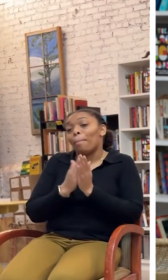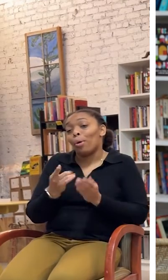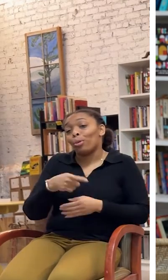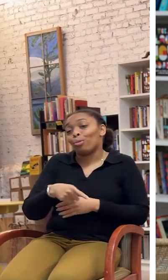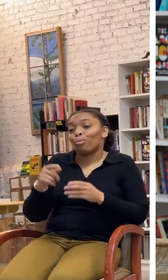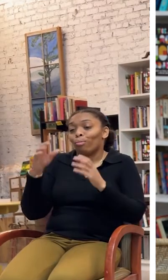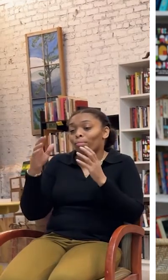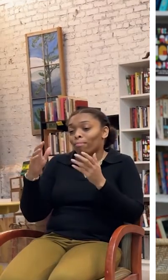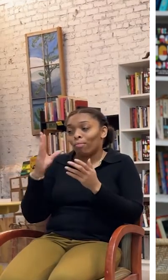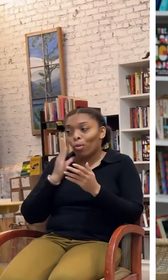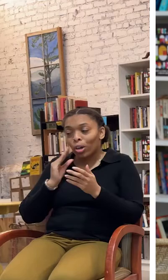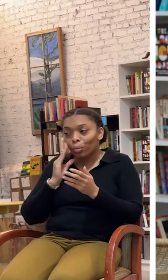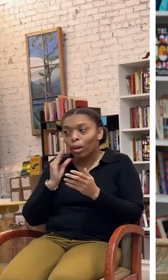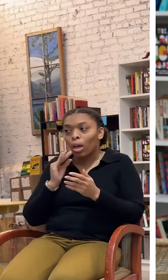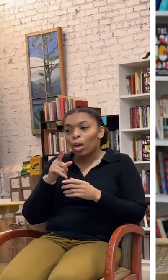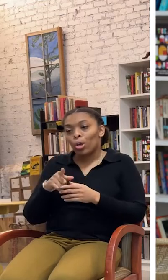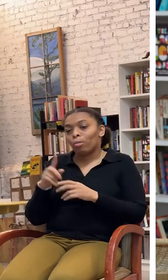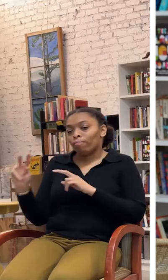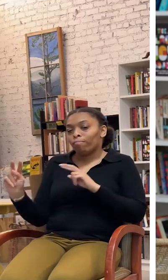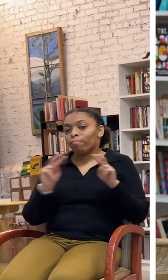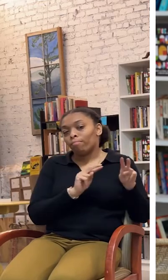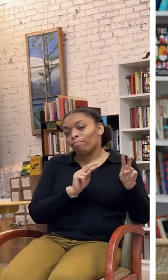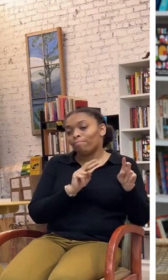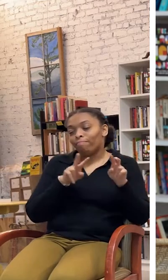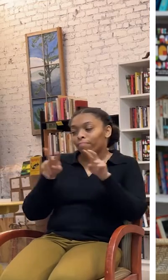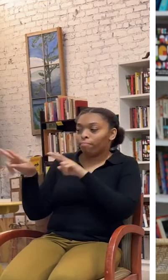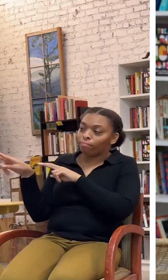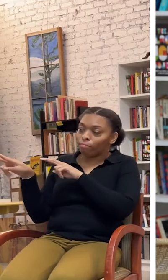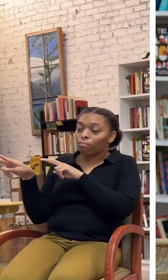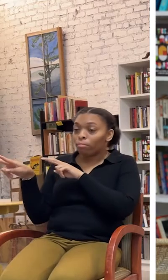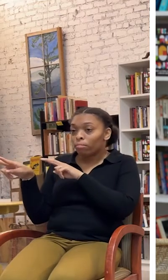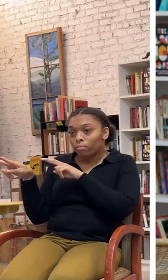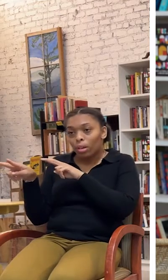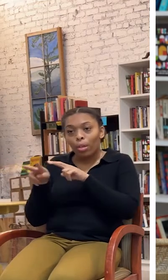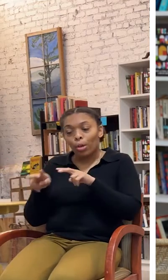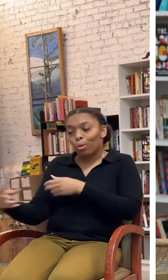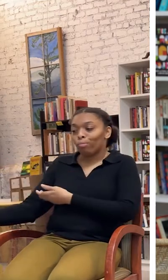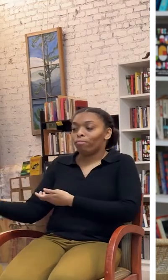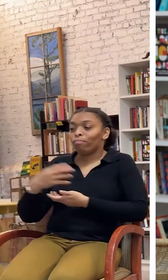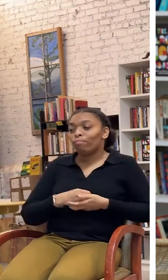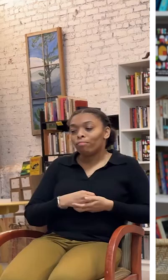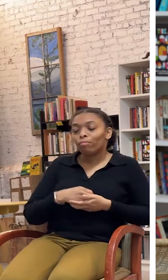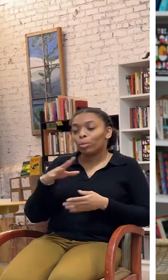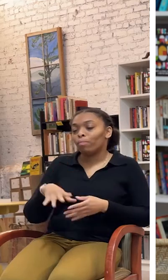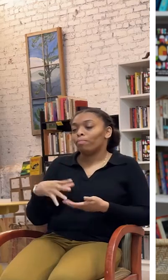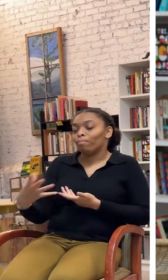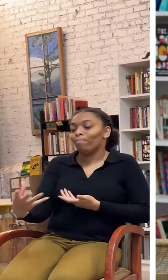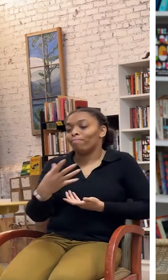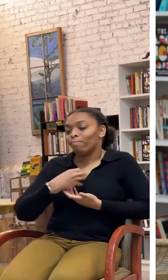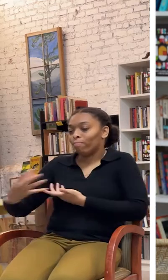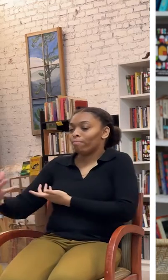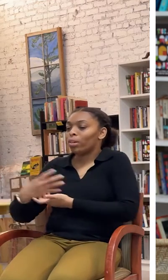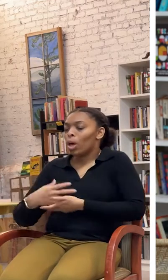here, that you look to the person who's to your left, to your right, that you embody, like you inhale. What does it